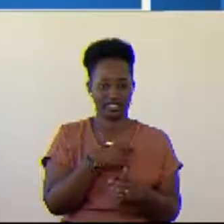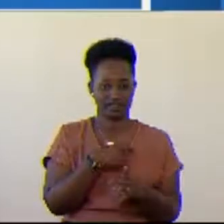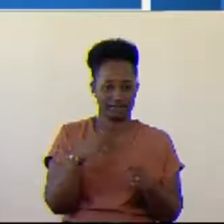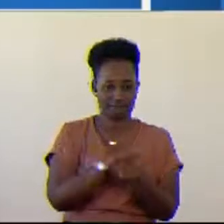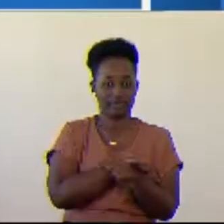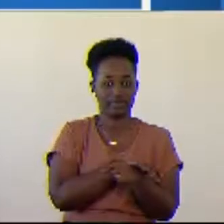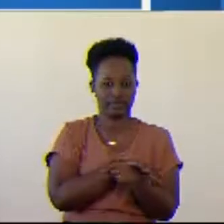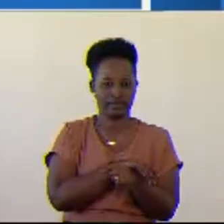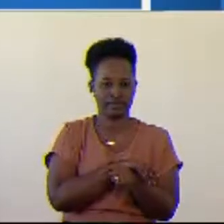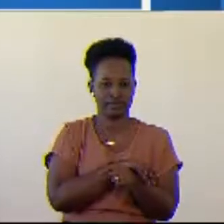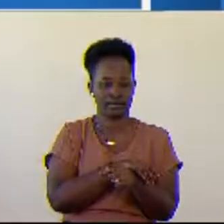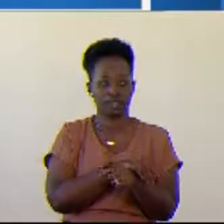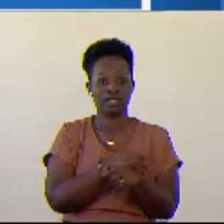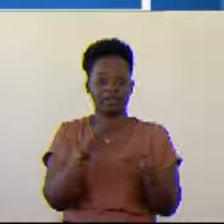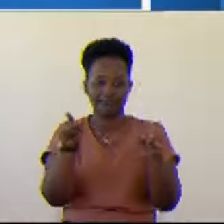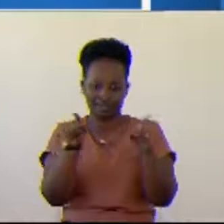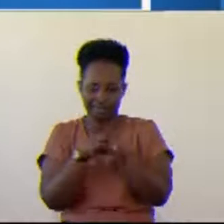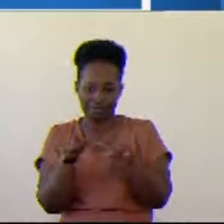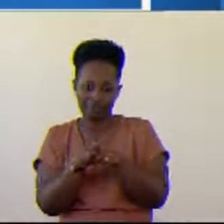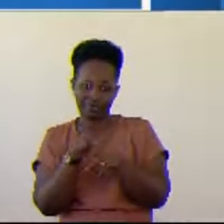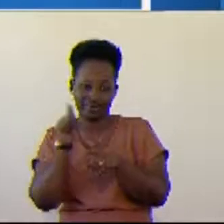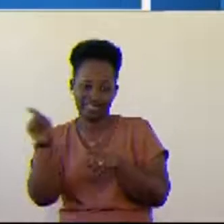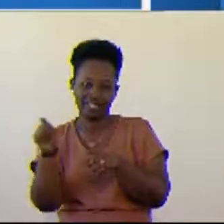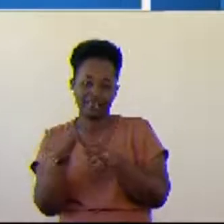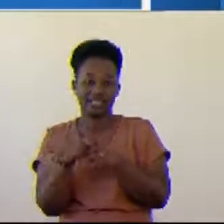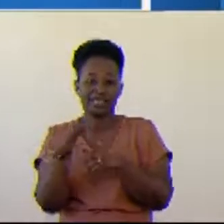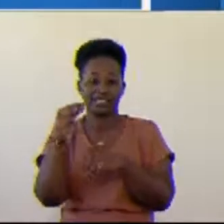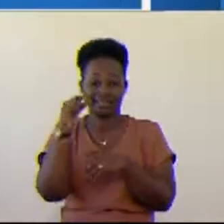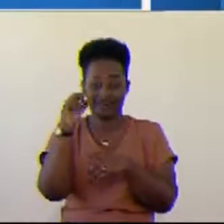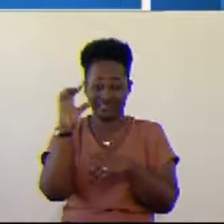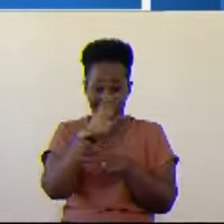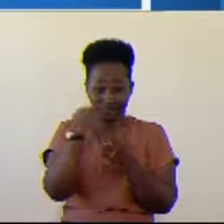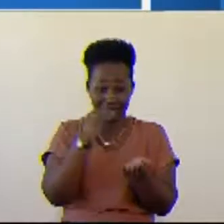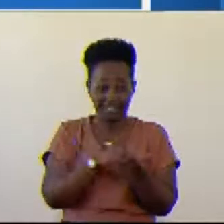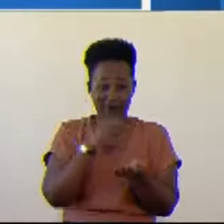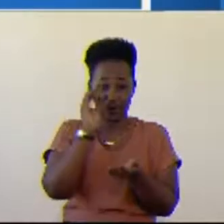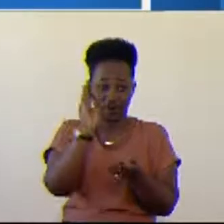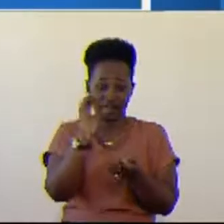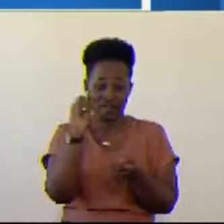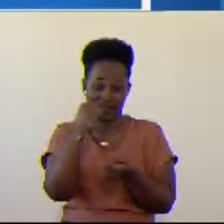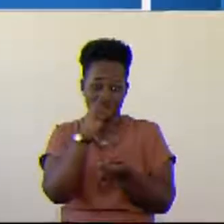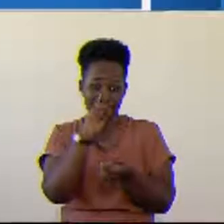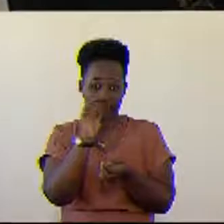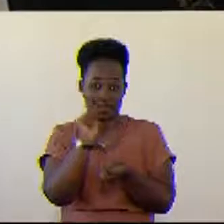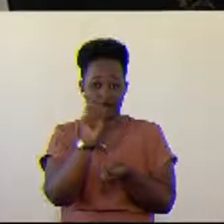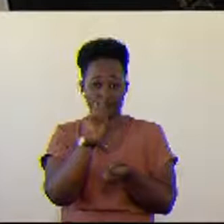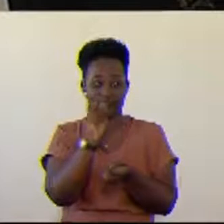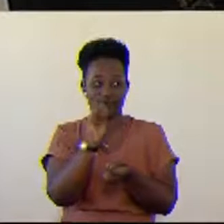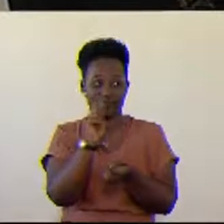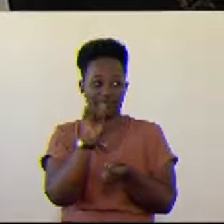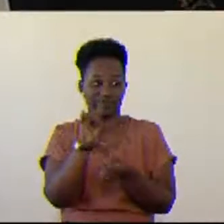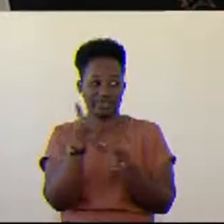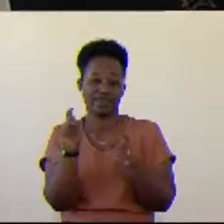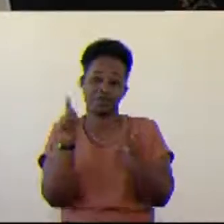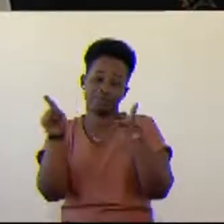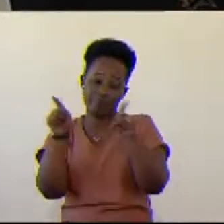at the same point as the center of what? Of gravity. So in a uniform field, those two are the same, center